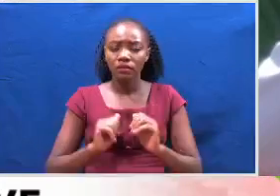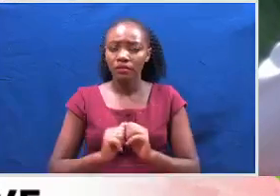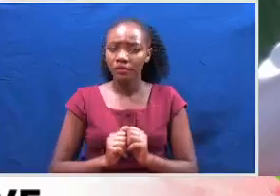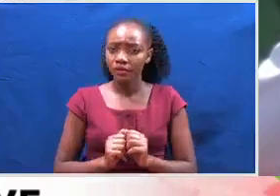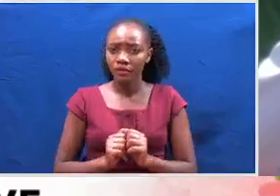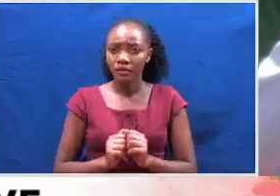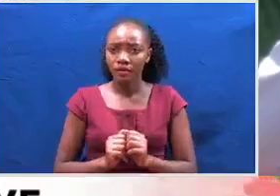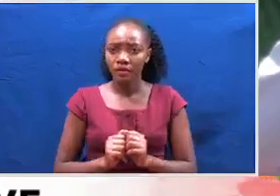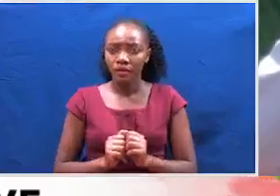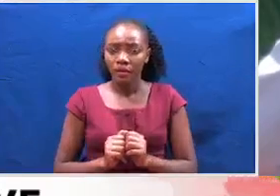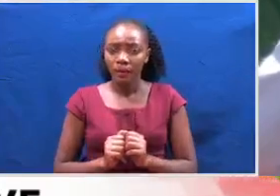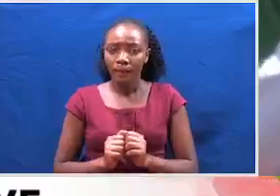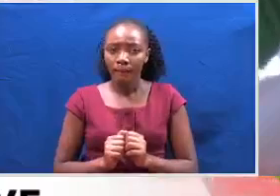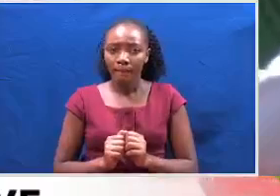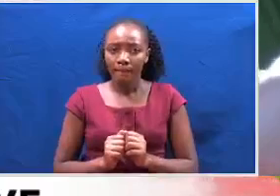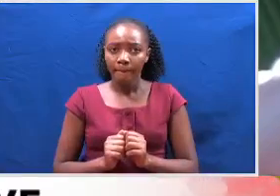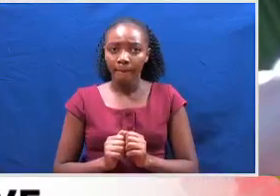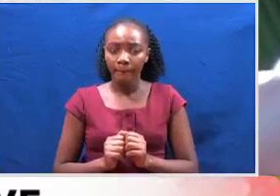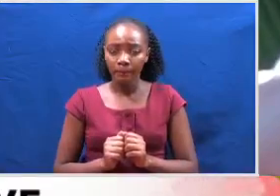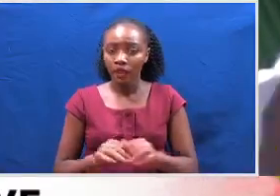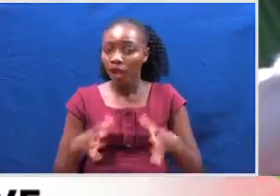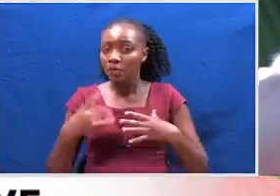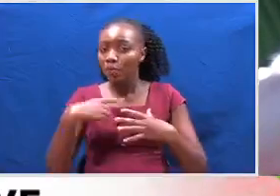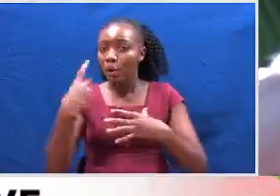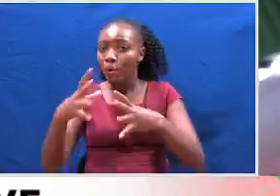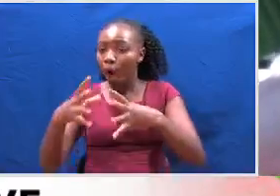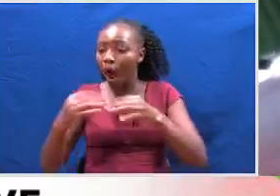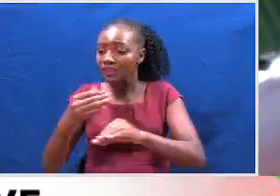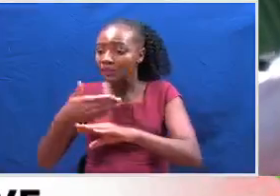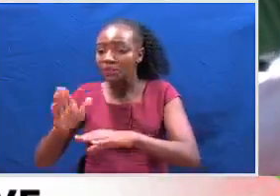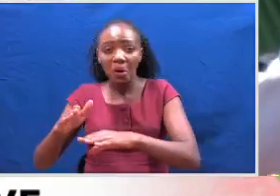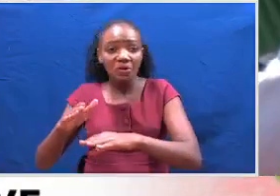Asiyekubali kushindwa si mshindani.